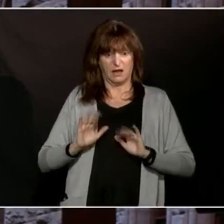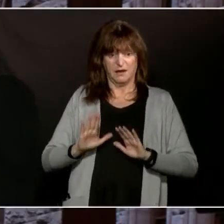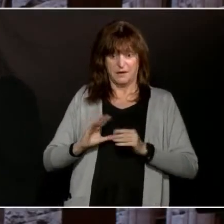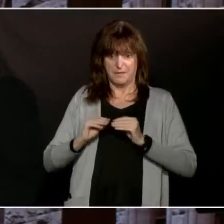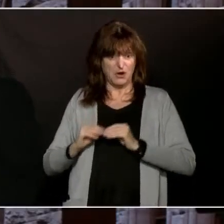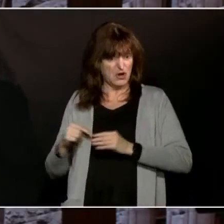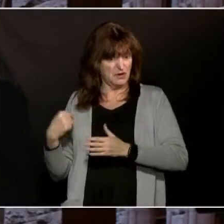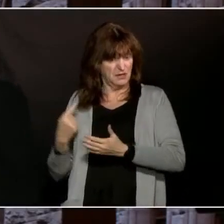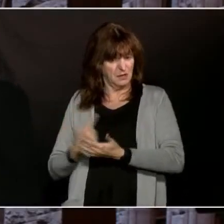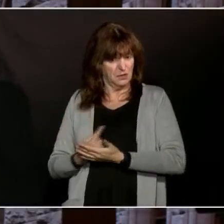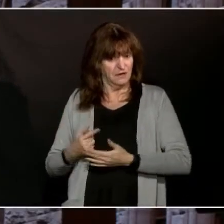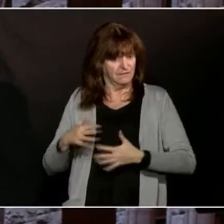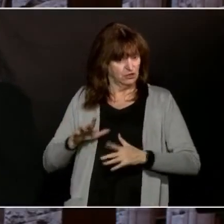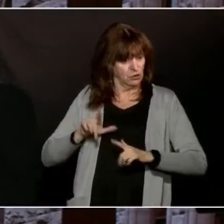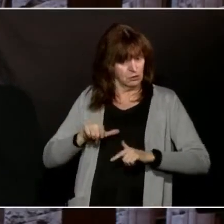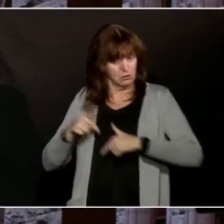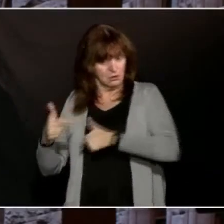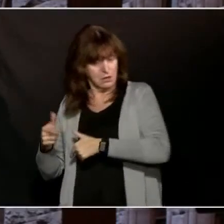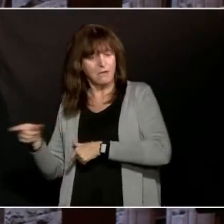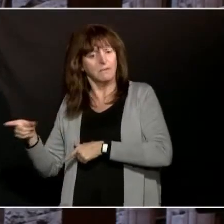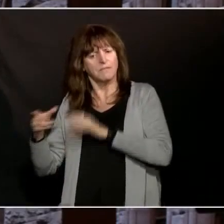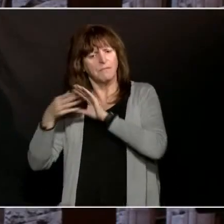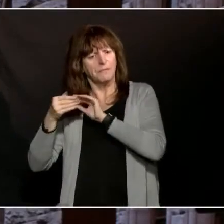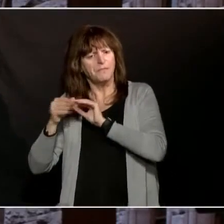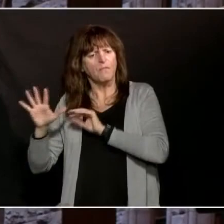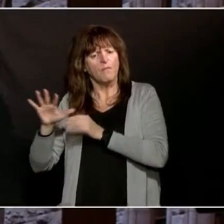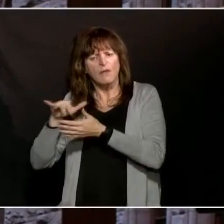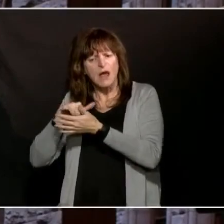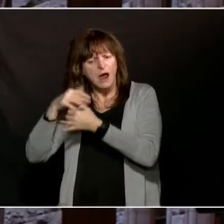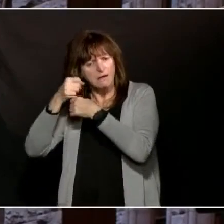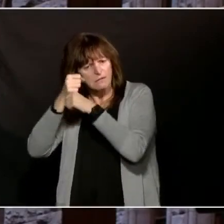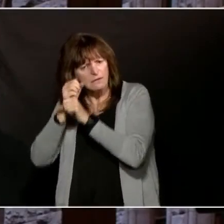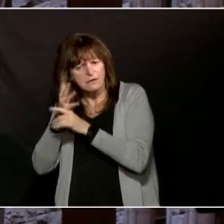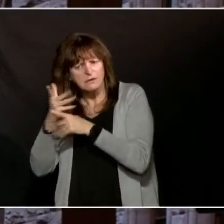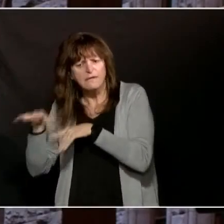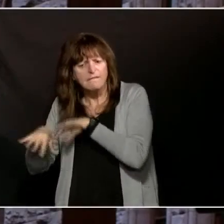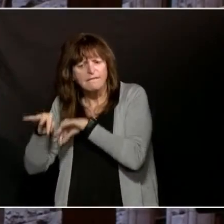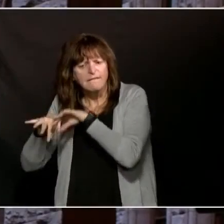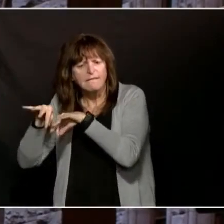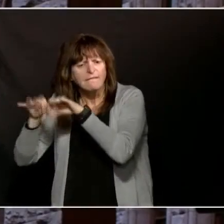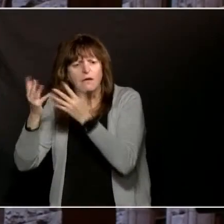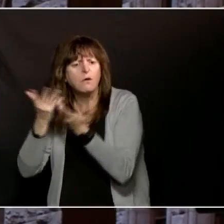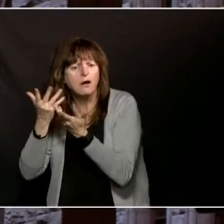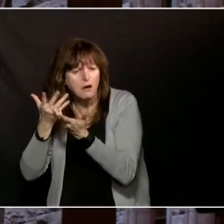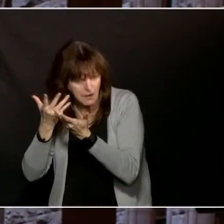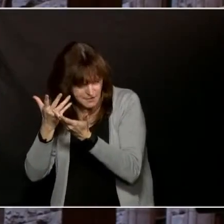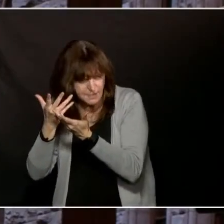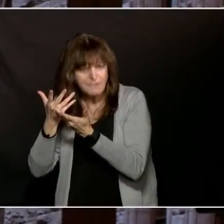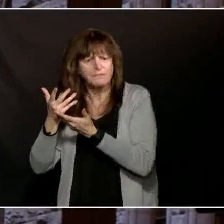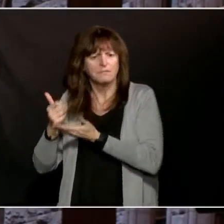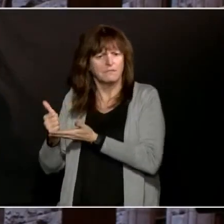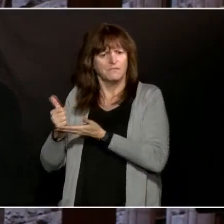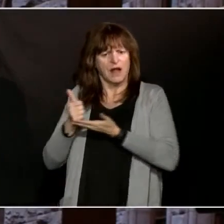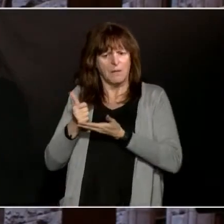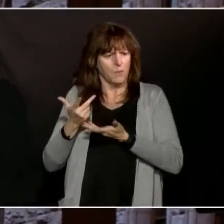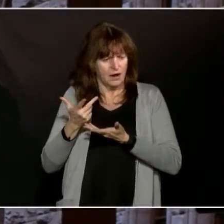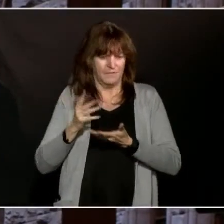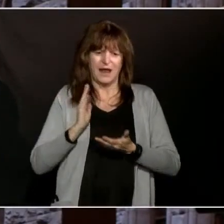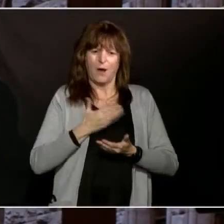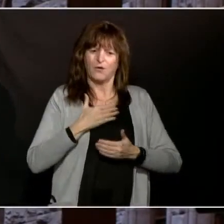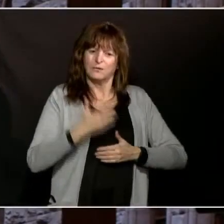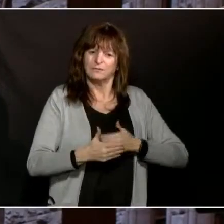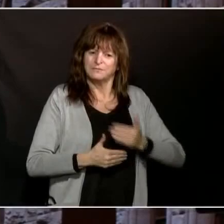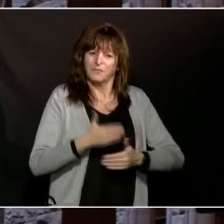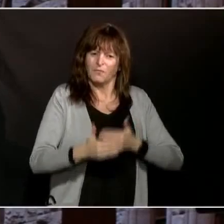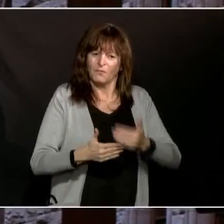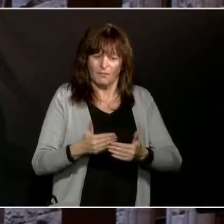prevalence study and what does that mean and how that impacts our knowledge base utilizing the new technology that Dr. Allen